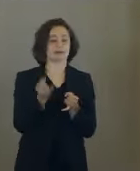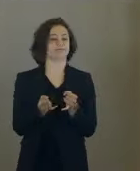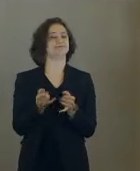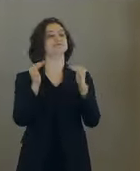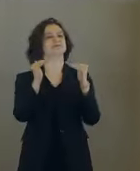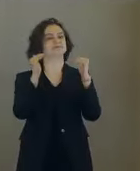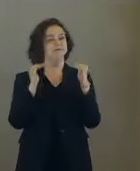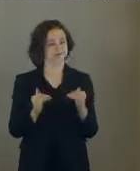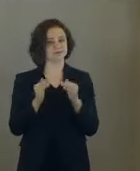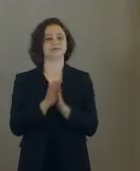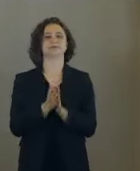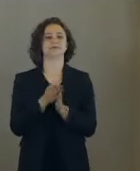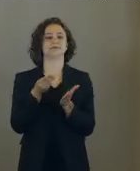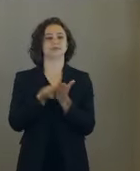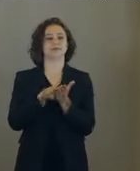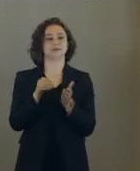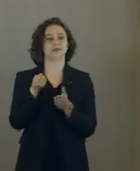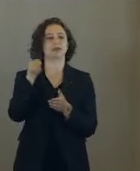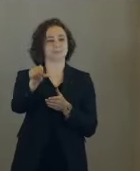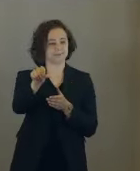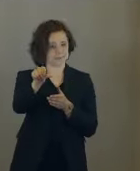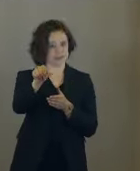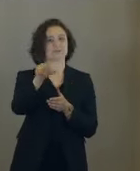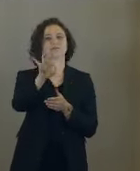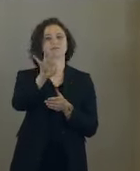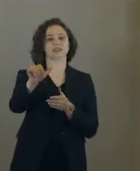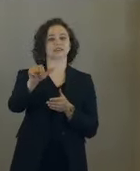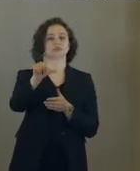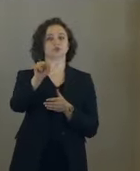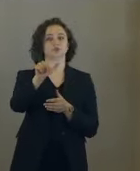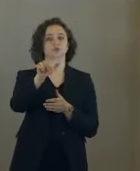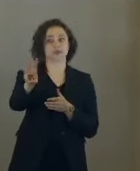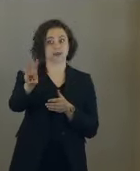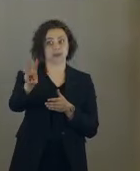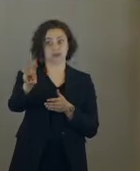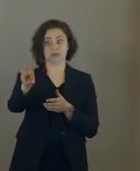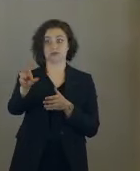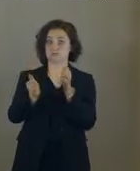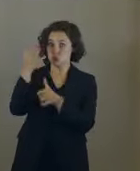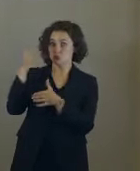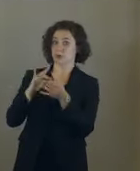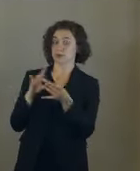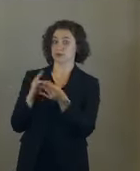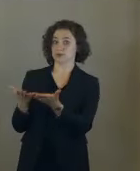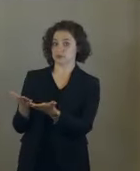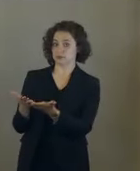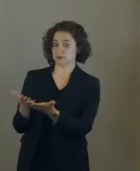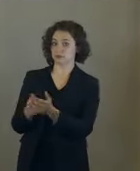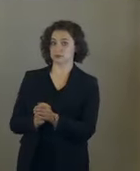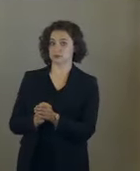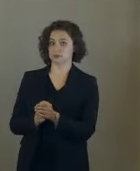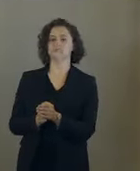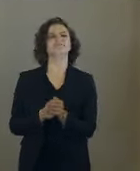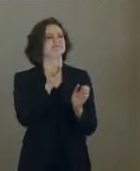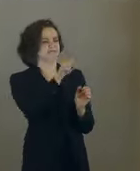Next item we have is the compensation for the executive director for fiscal year 26. Are there any motions or comments related to that? Yes, Chair, I